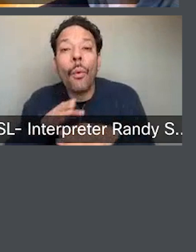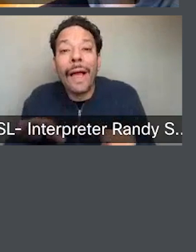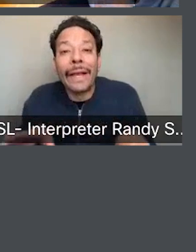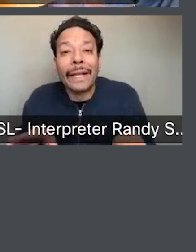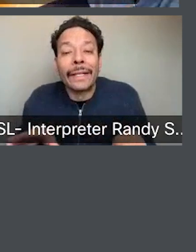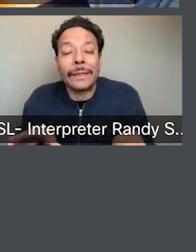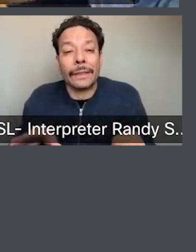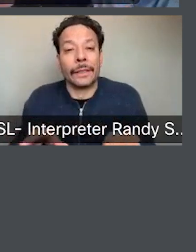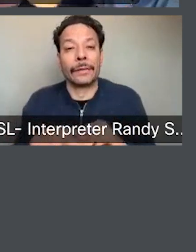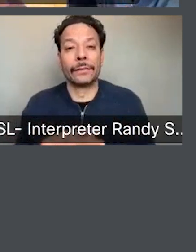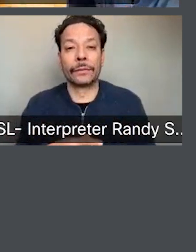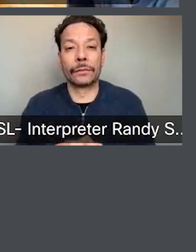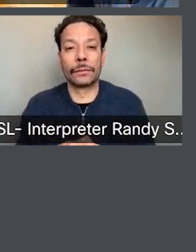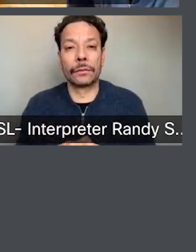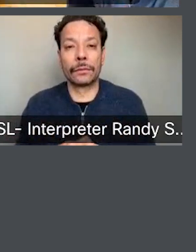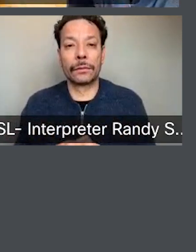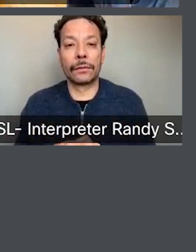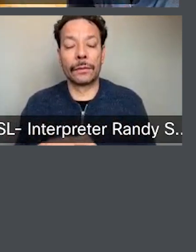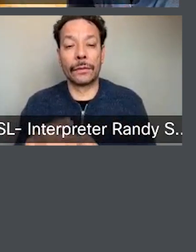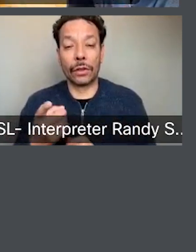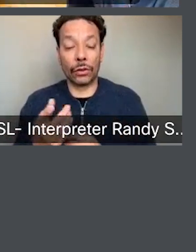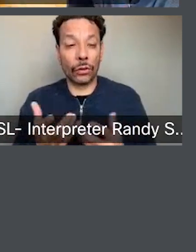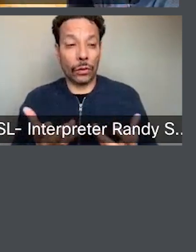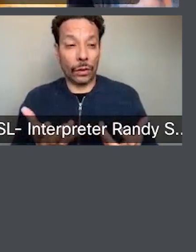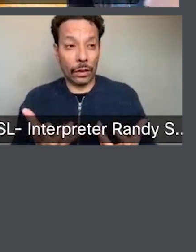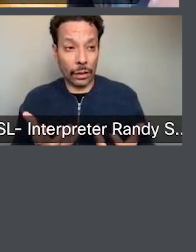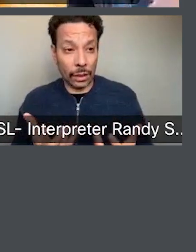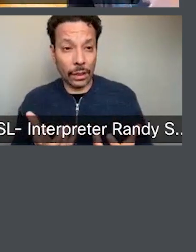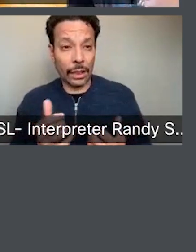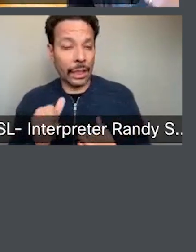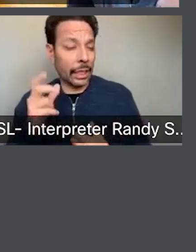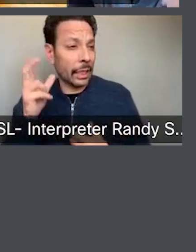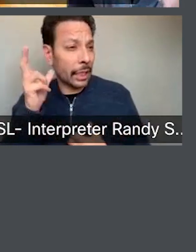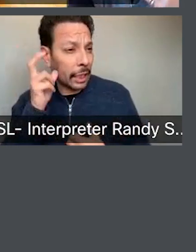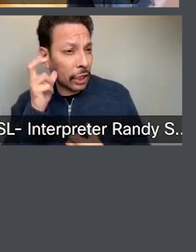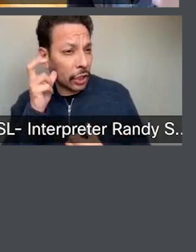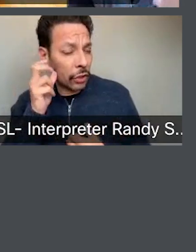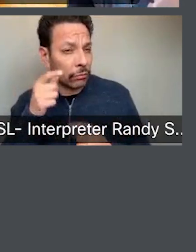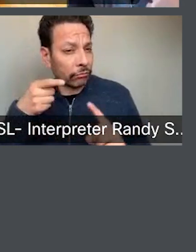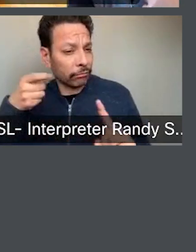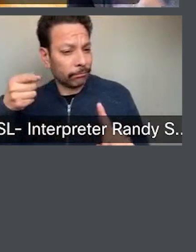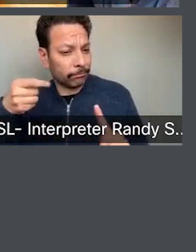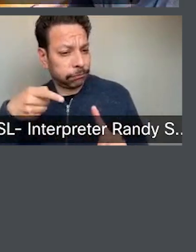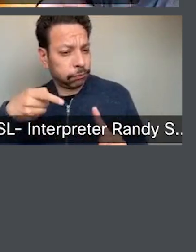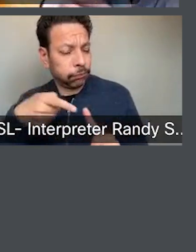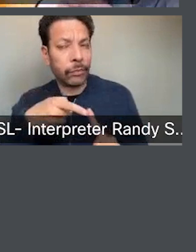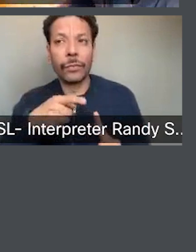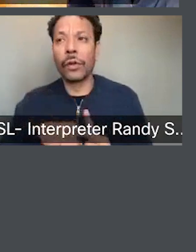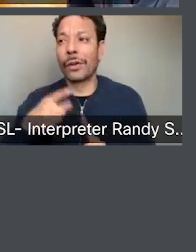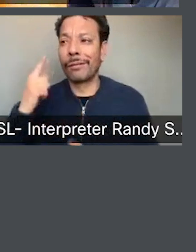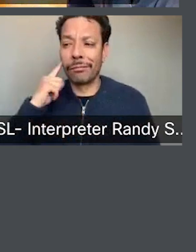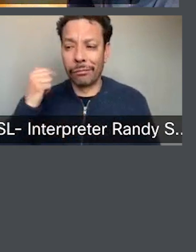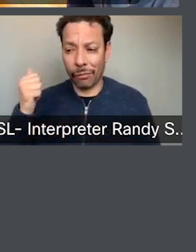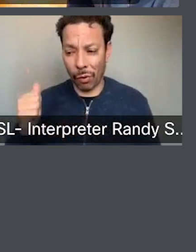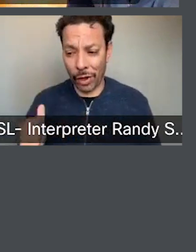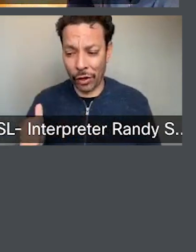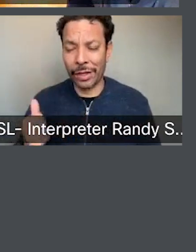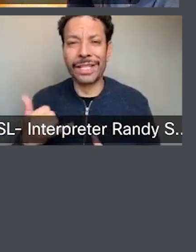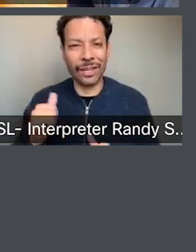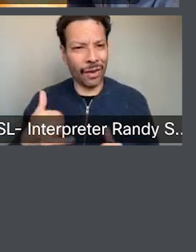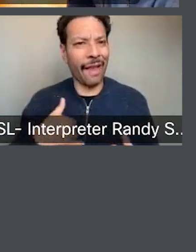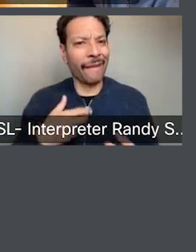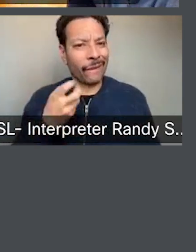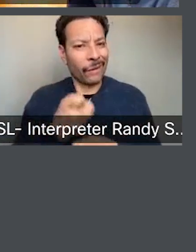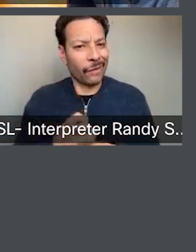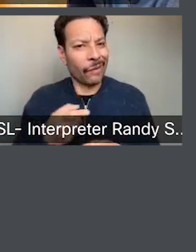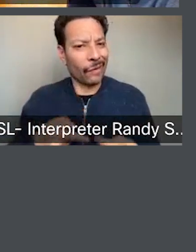if the desired signal is aimed towards their poorer ear, they still have difficulty. So